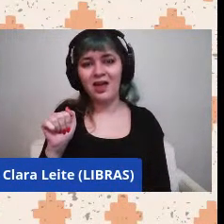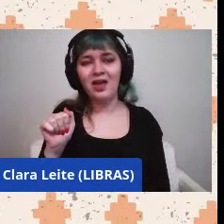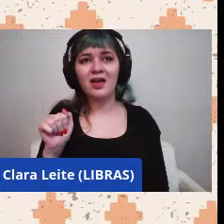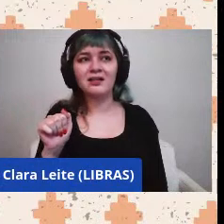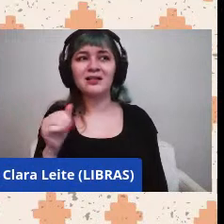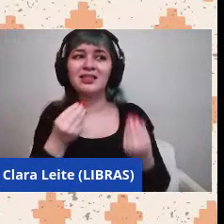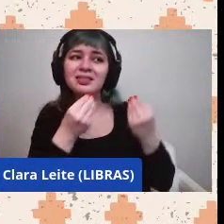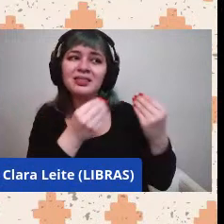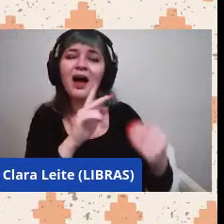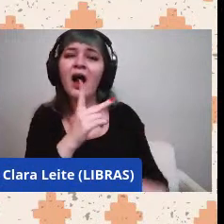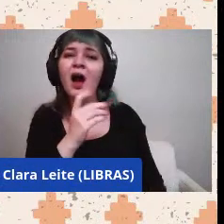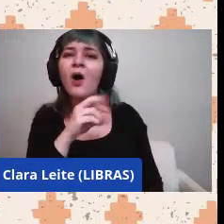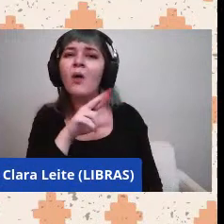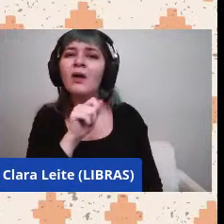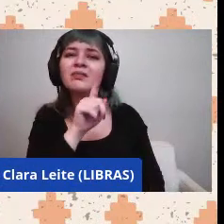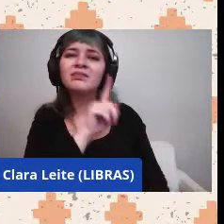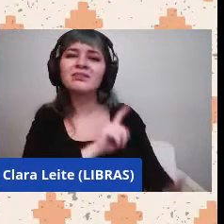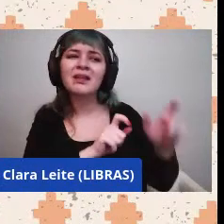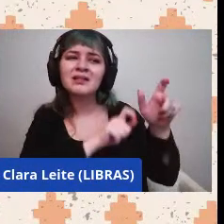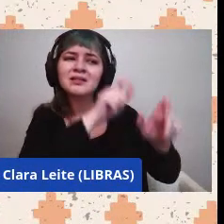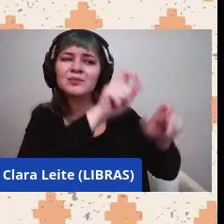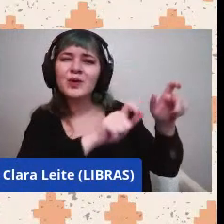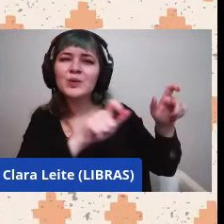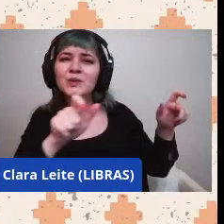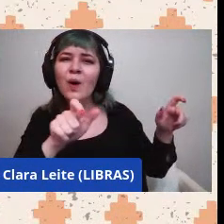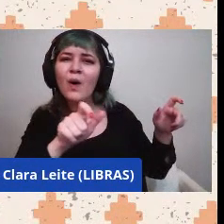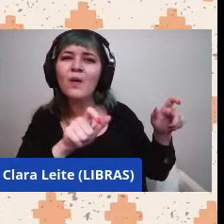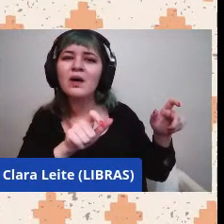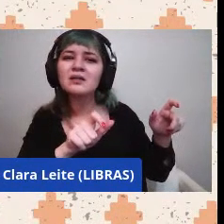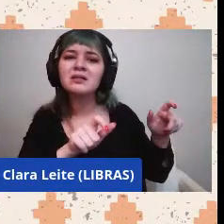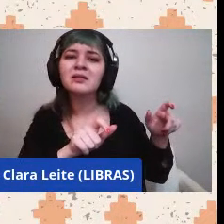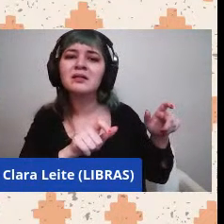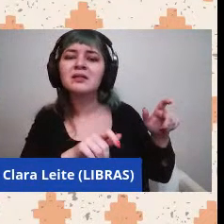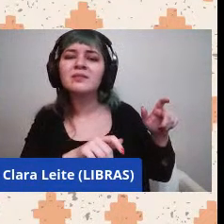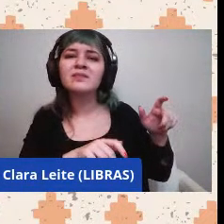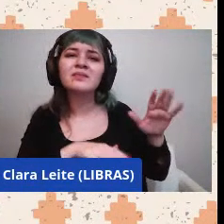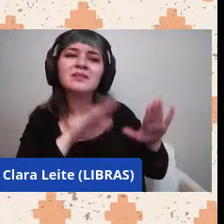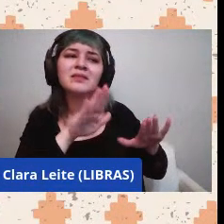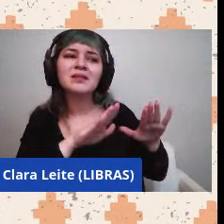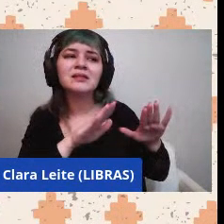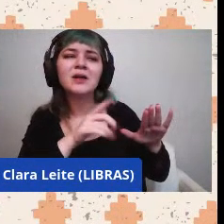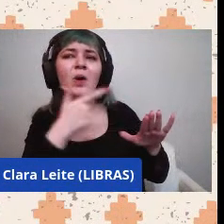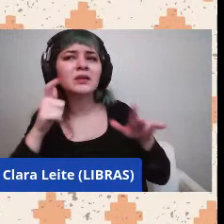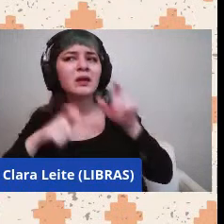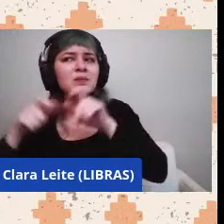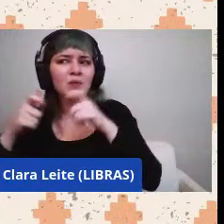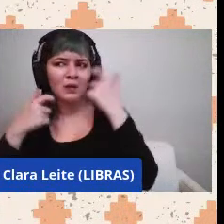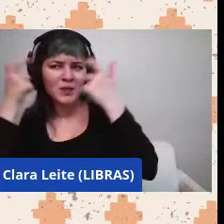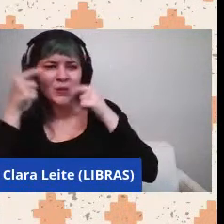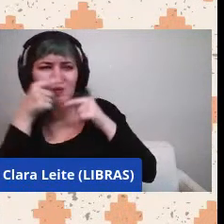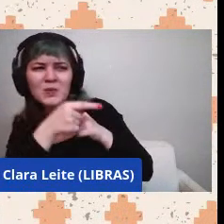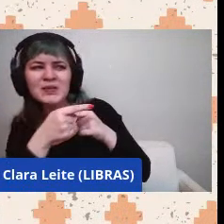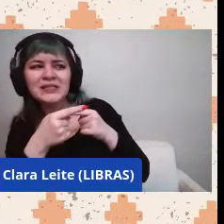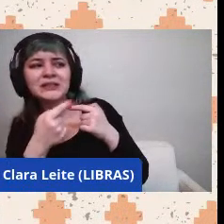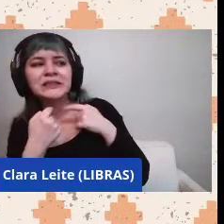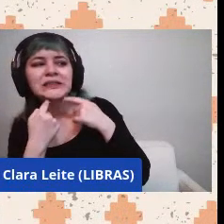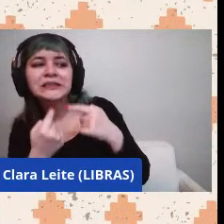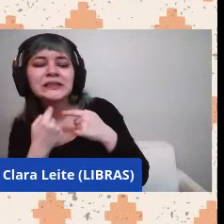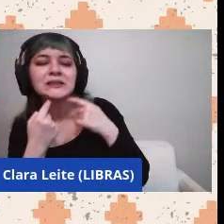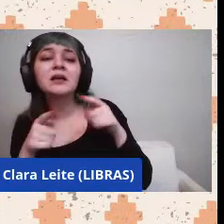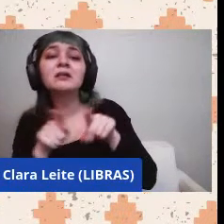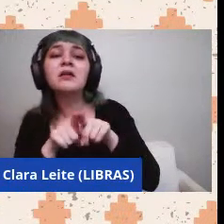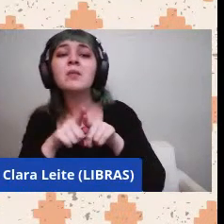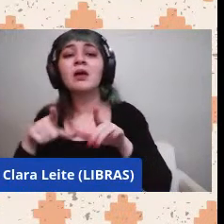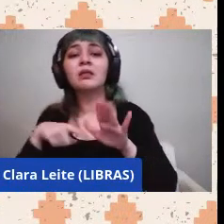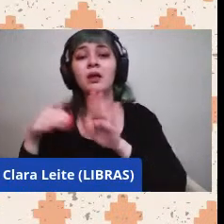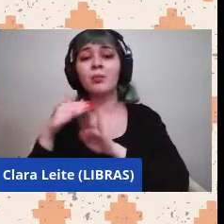honor others for whom there may be concerns. We also have an ombuds program, which is